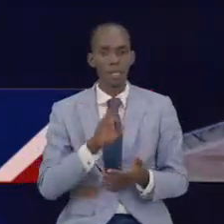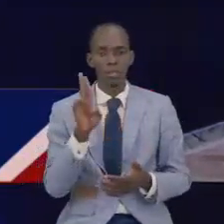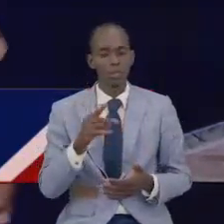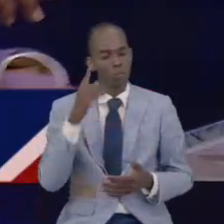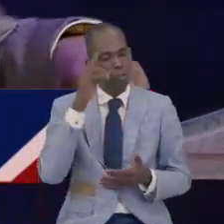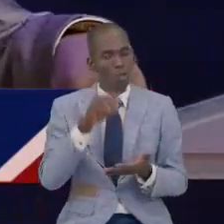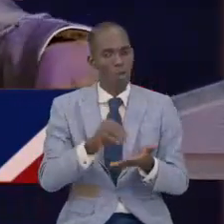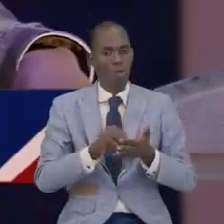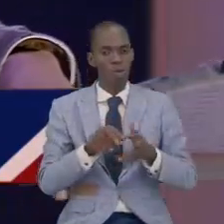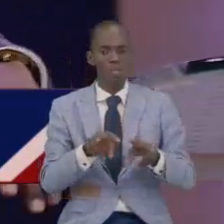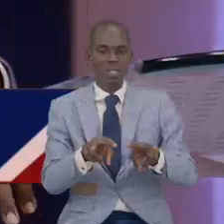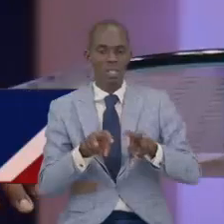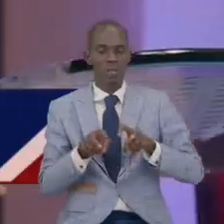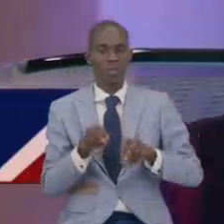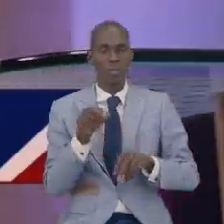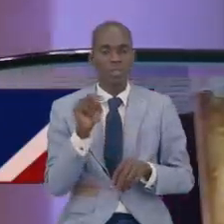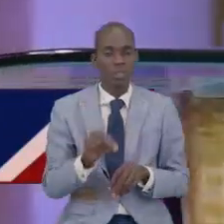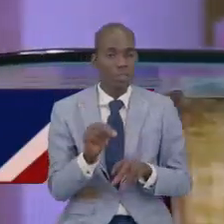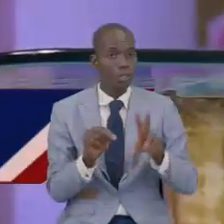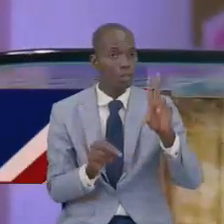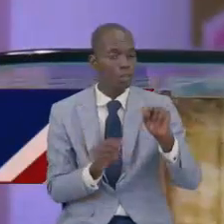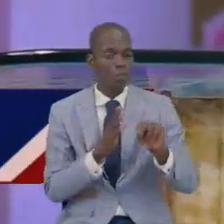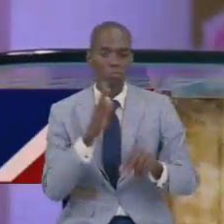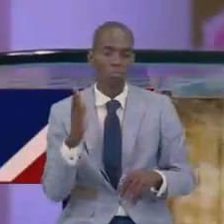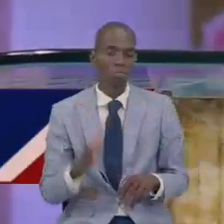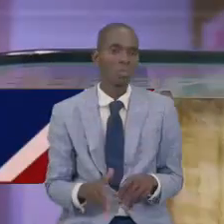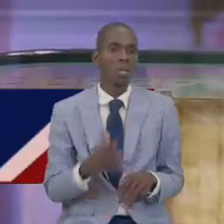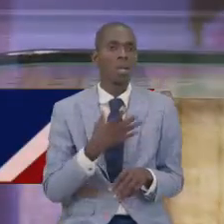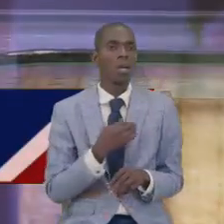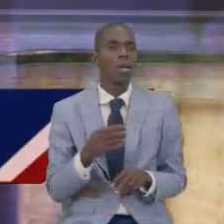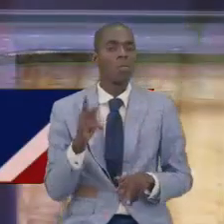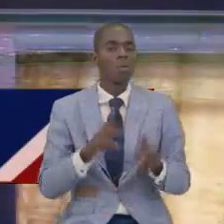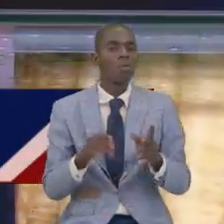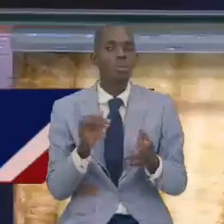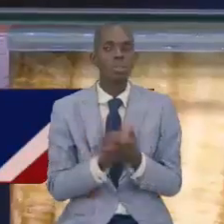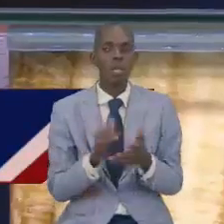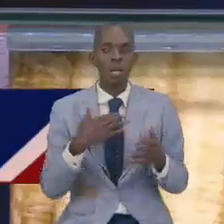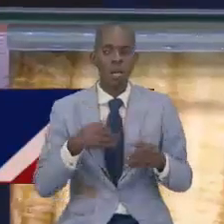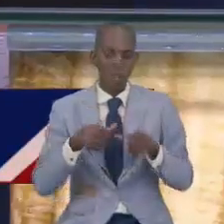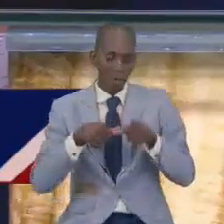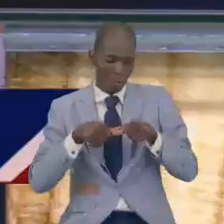Never. And those are the people that have the permanent